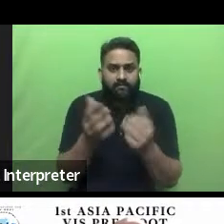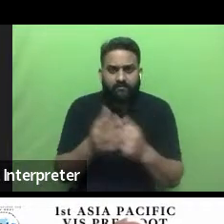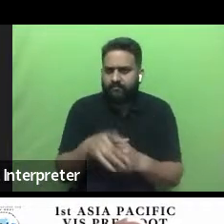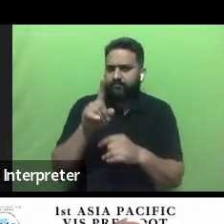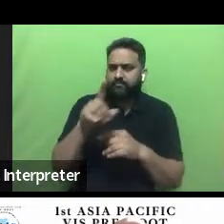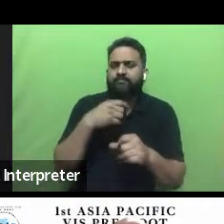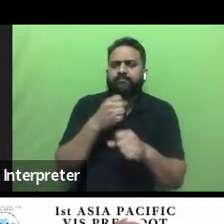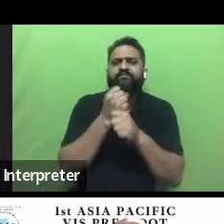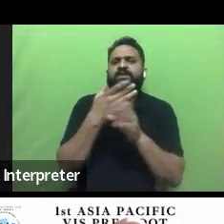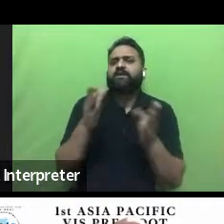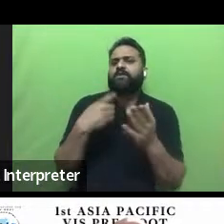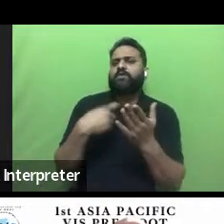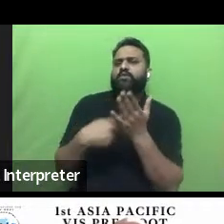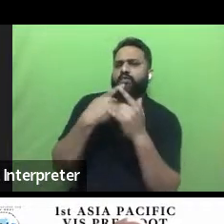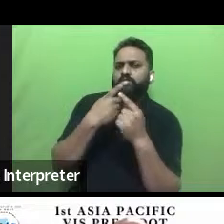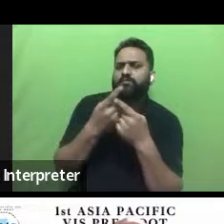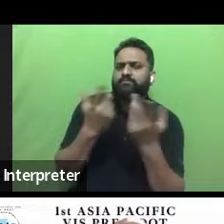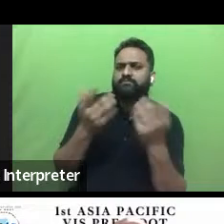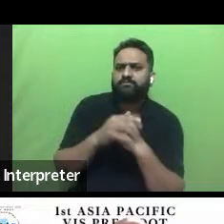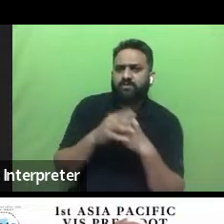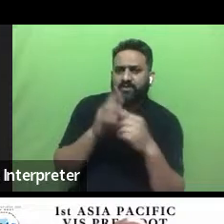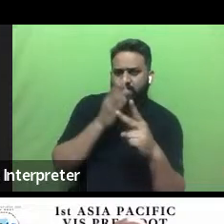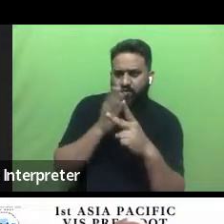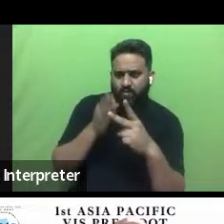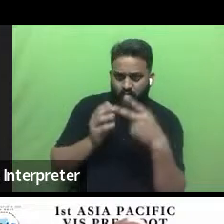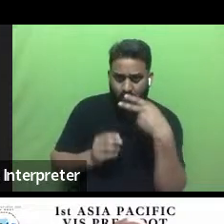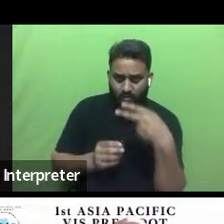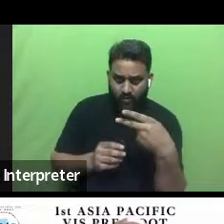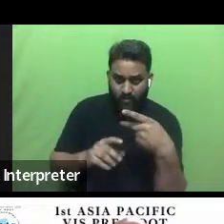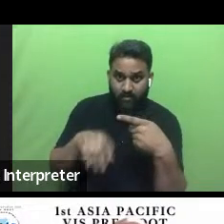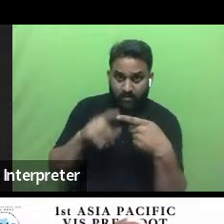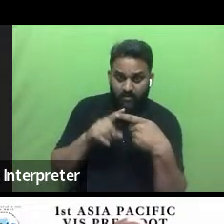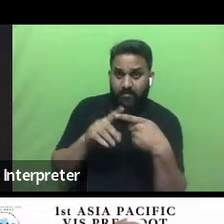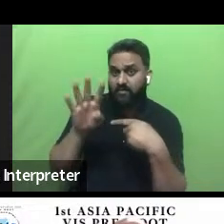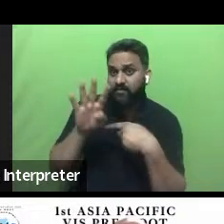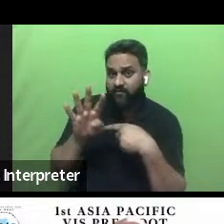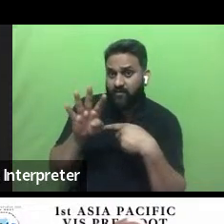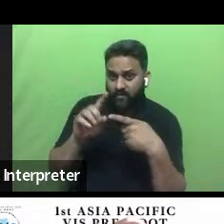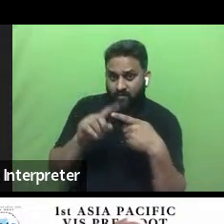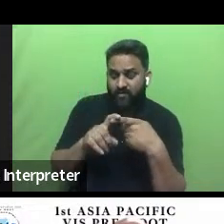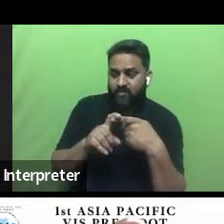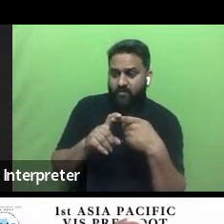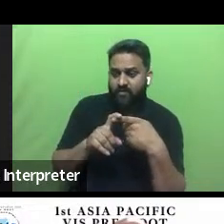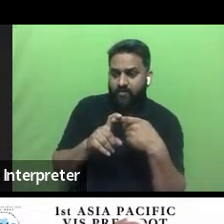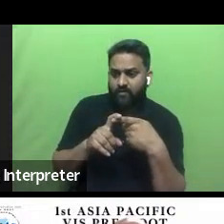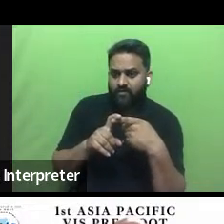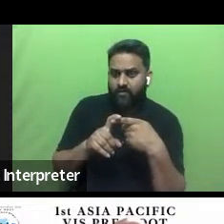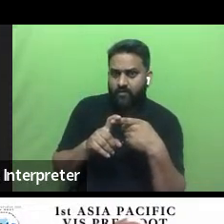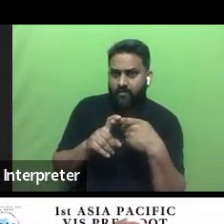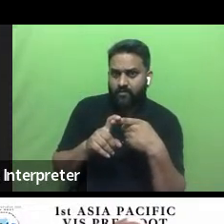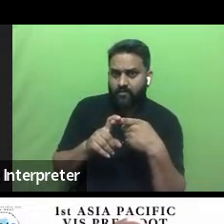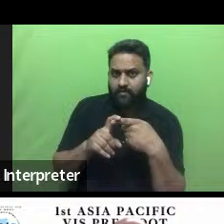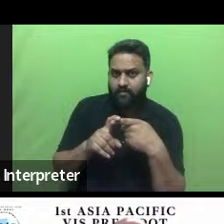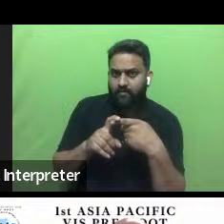conditions of sale contained 2 clauses. Clause 4, am